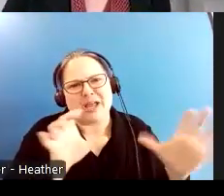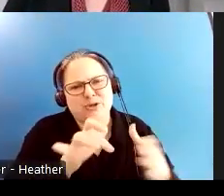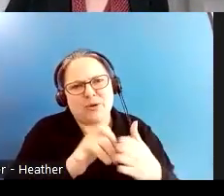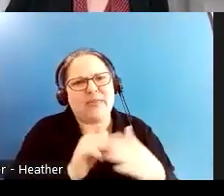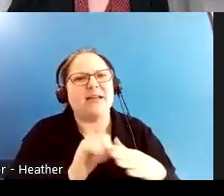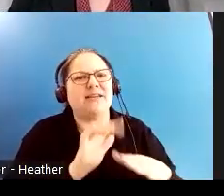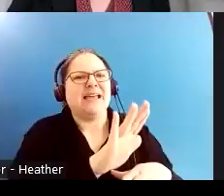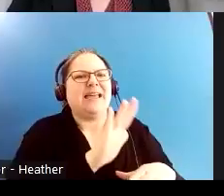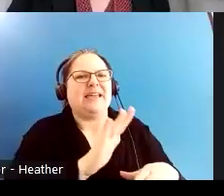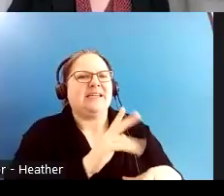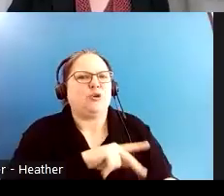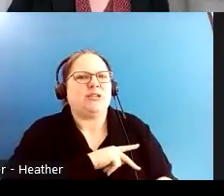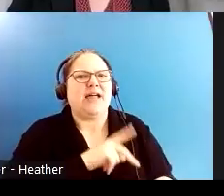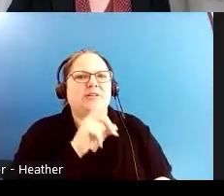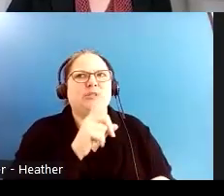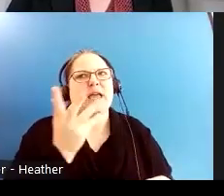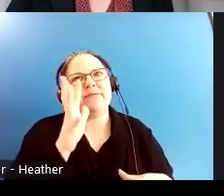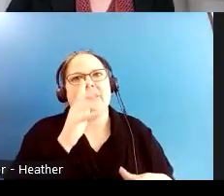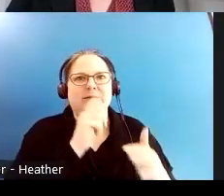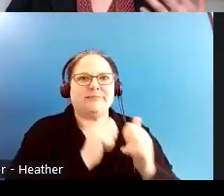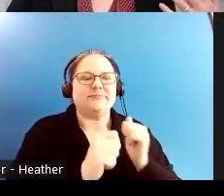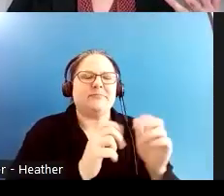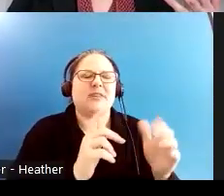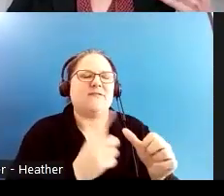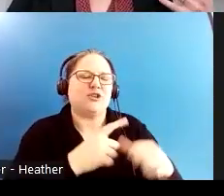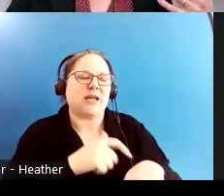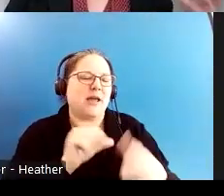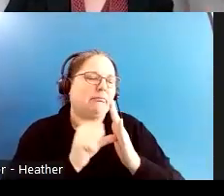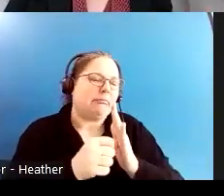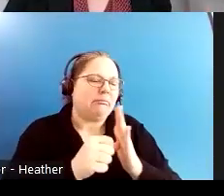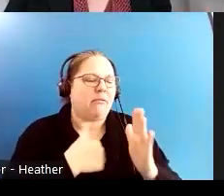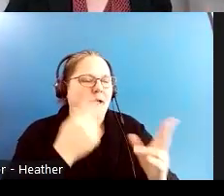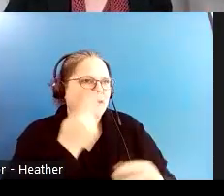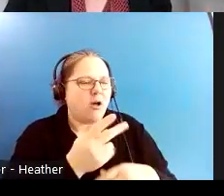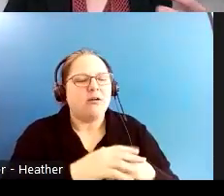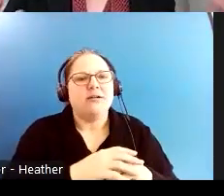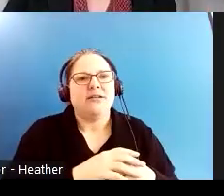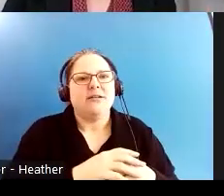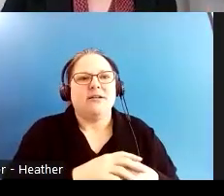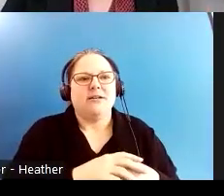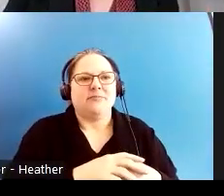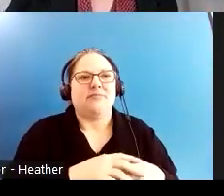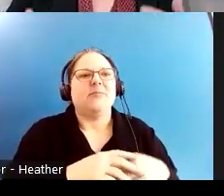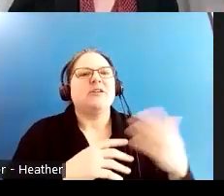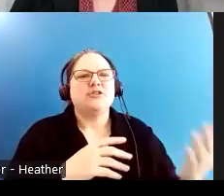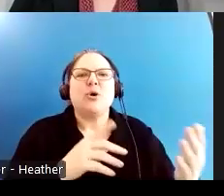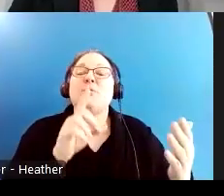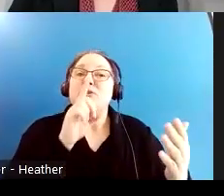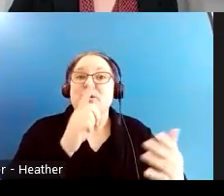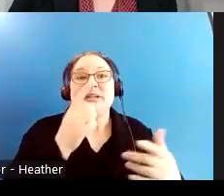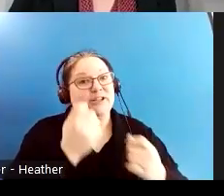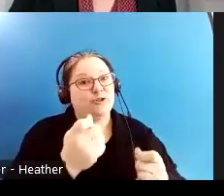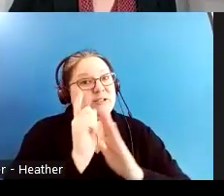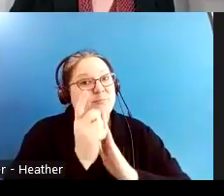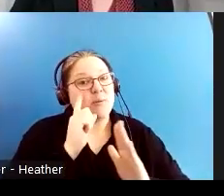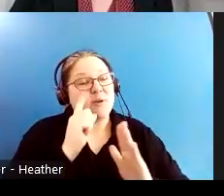hostile personality at first. And so, but this was a pivotal moment, actually, I would later come to